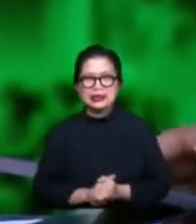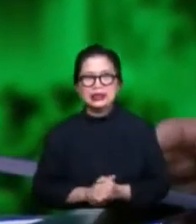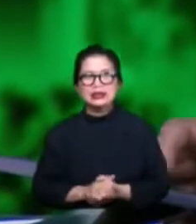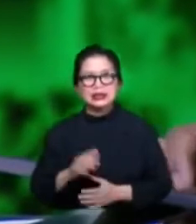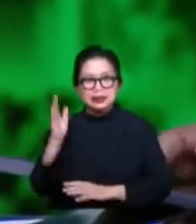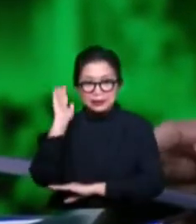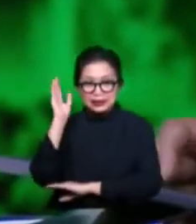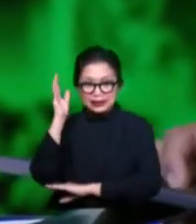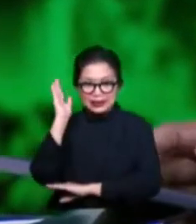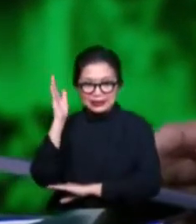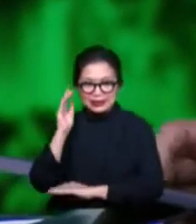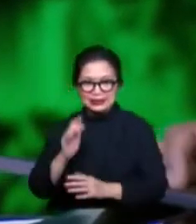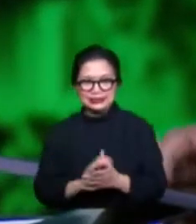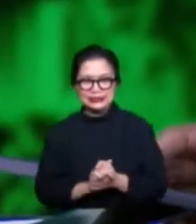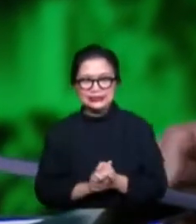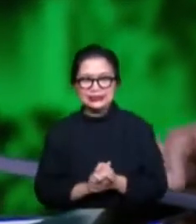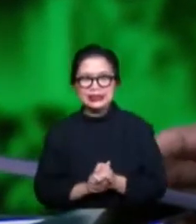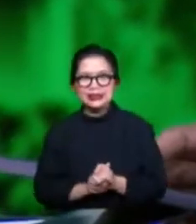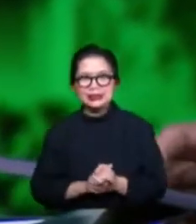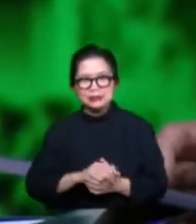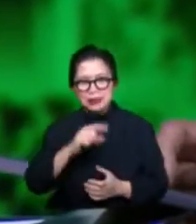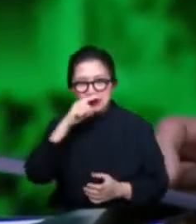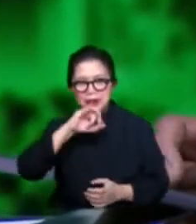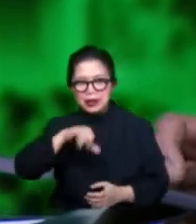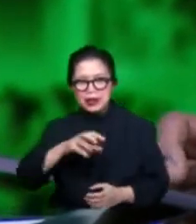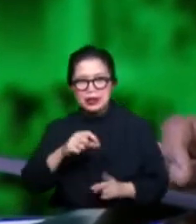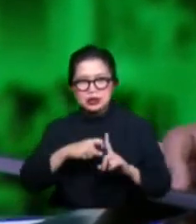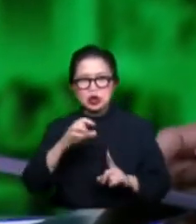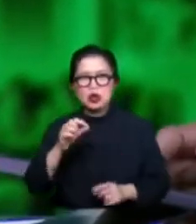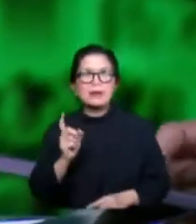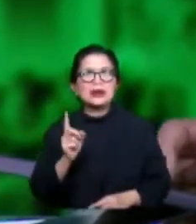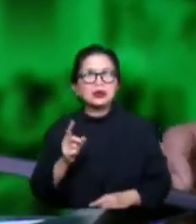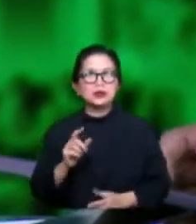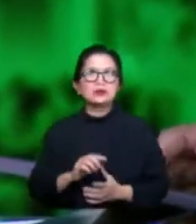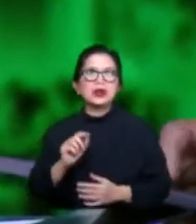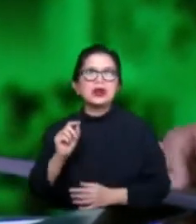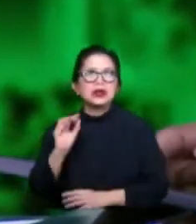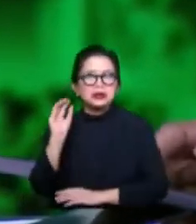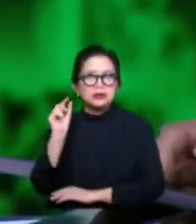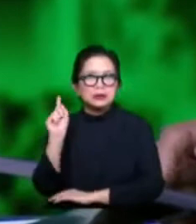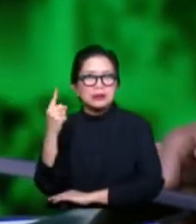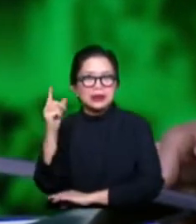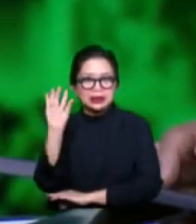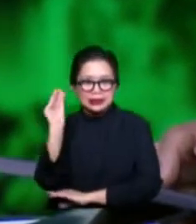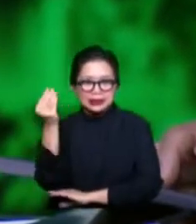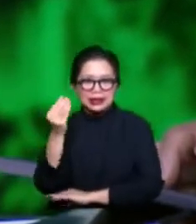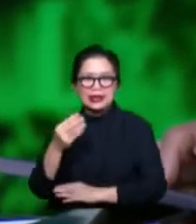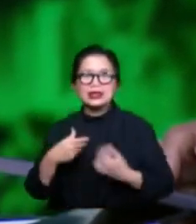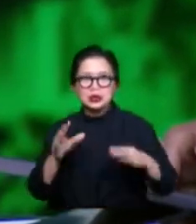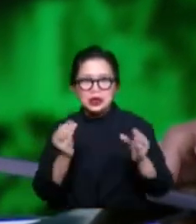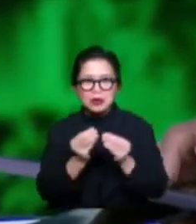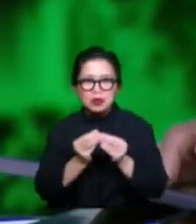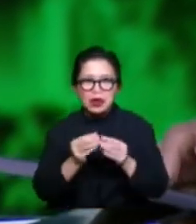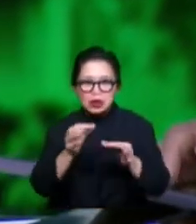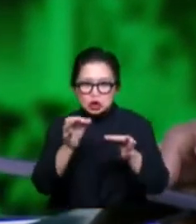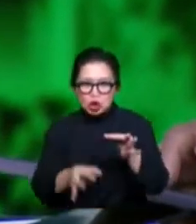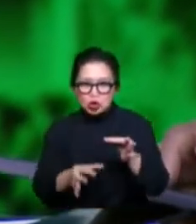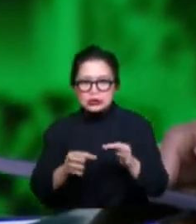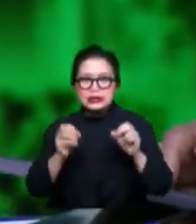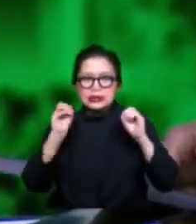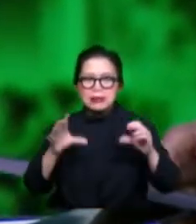provincial government has done various strategies to promote and improve urban public health in Jakarta